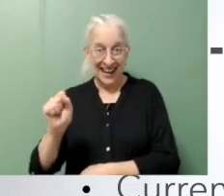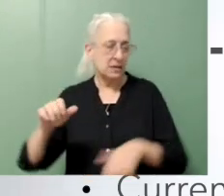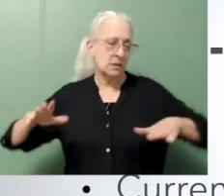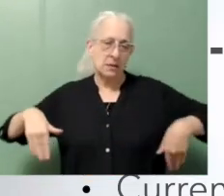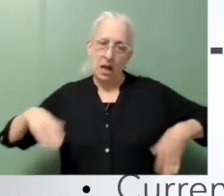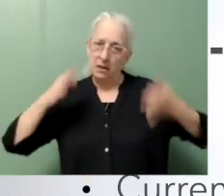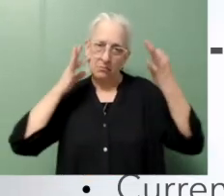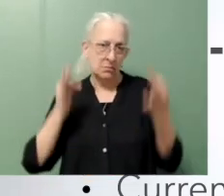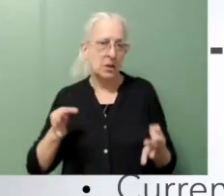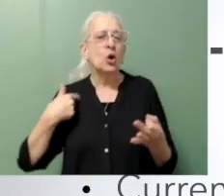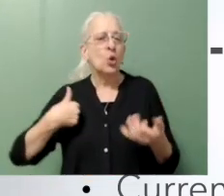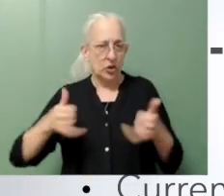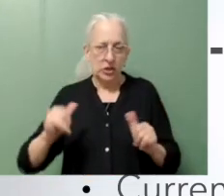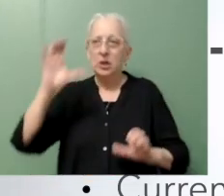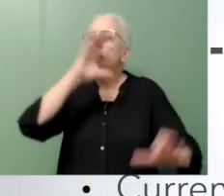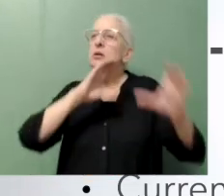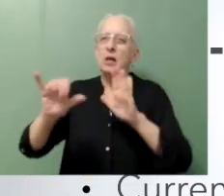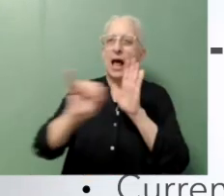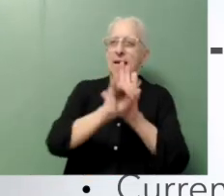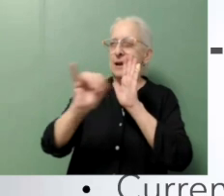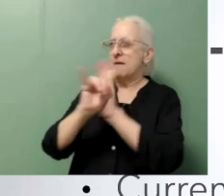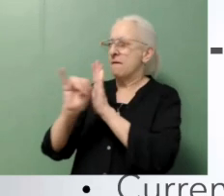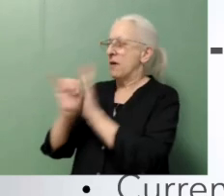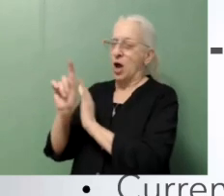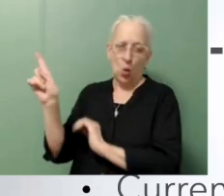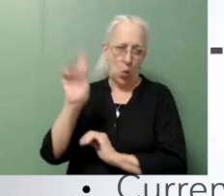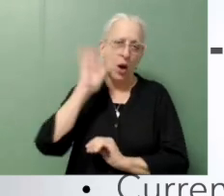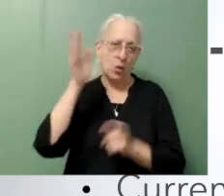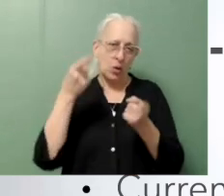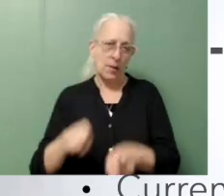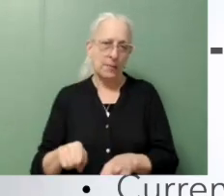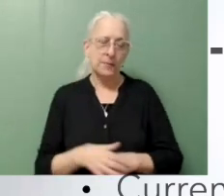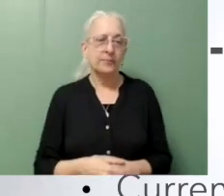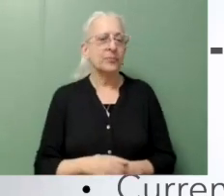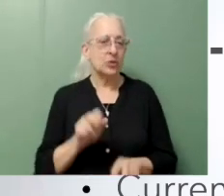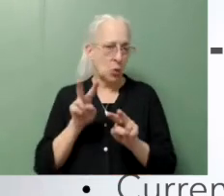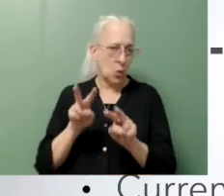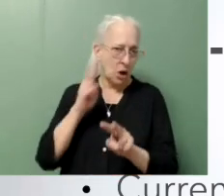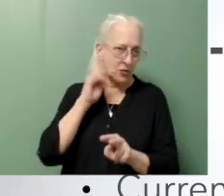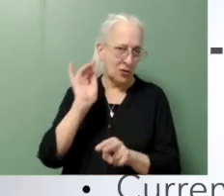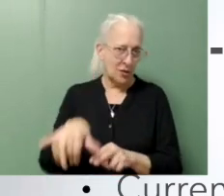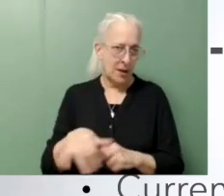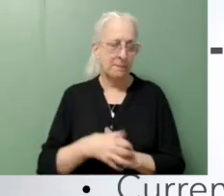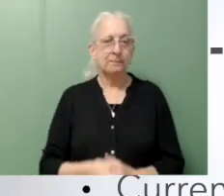of identifying locations to host these in-person events. So stay tuned.